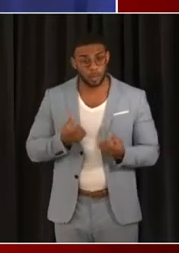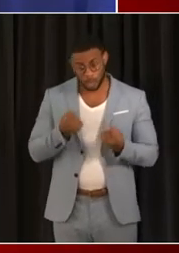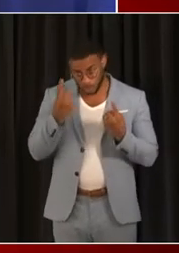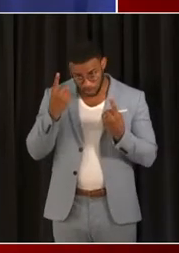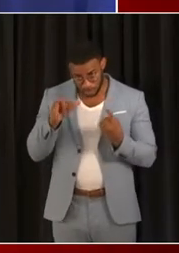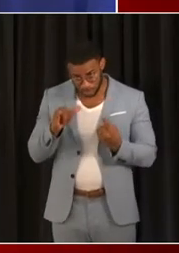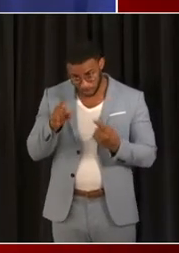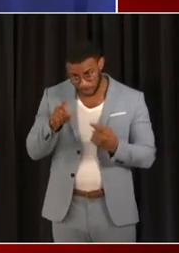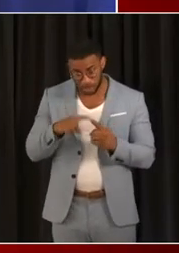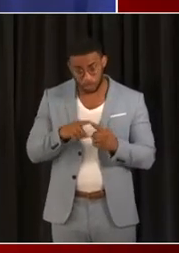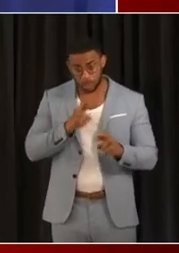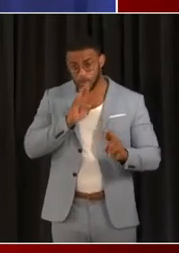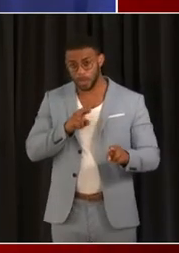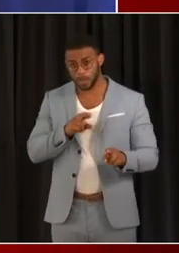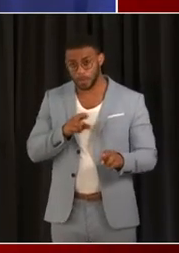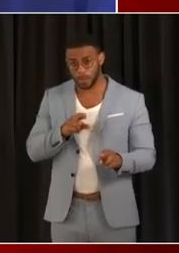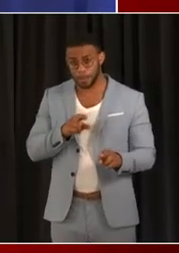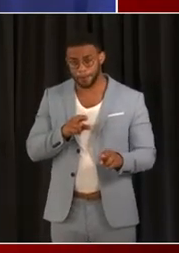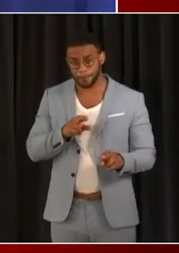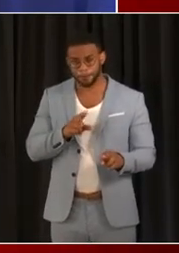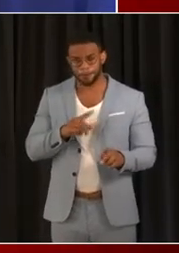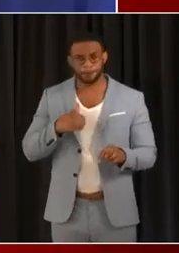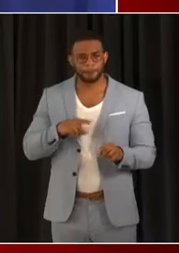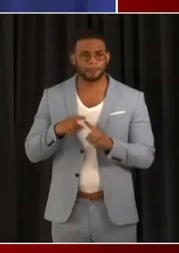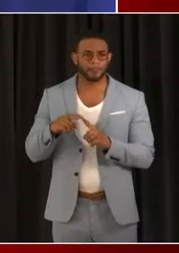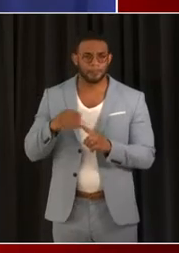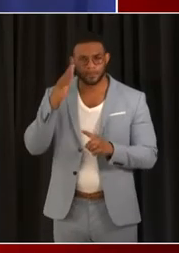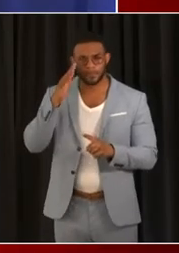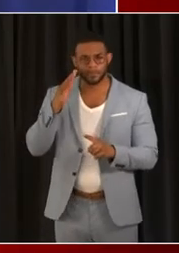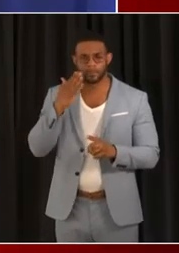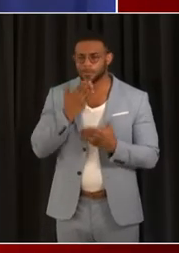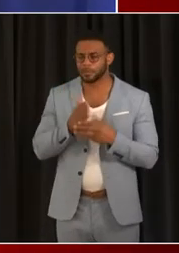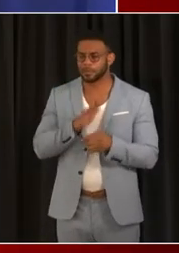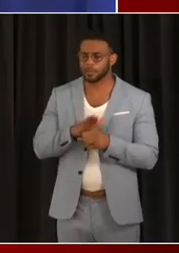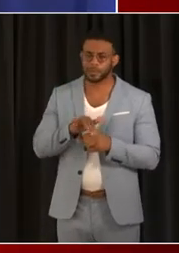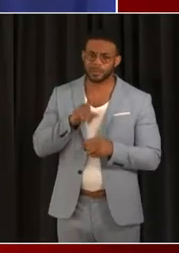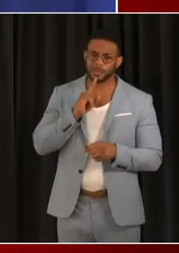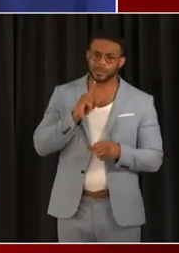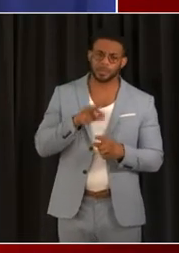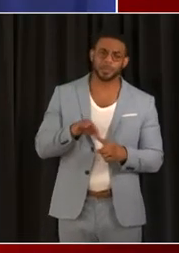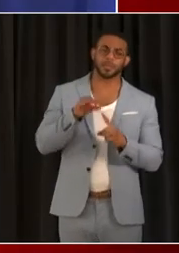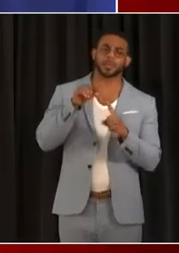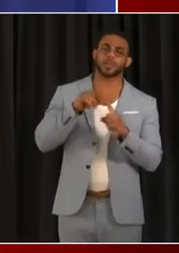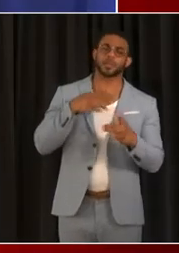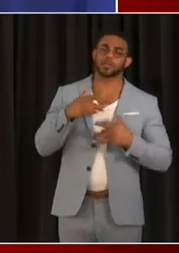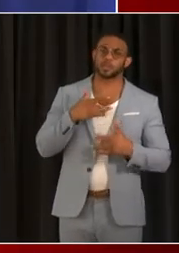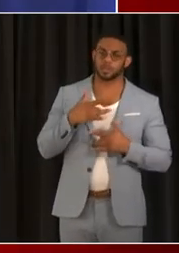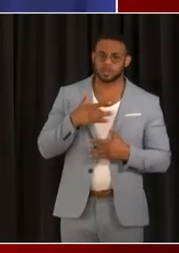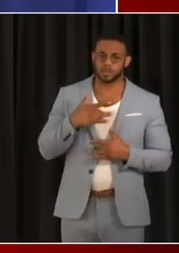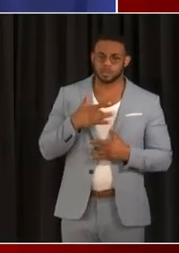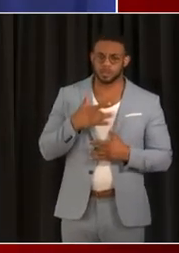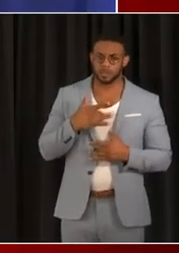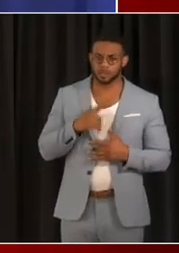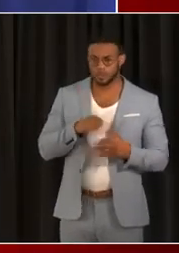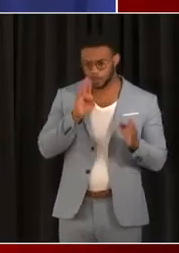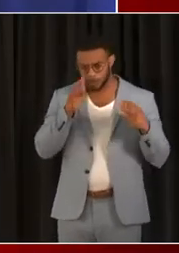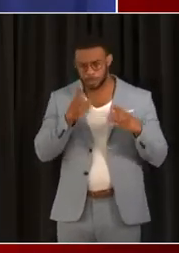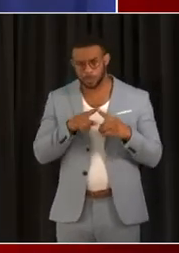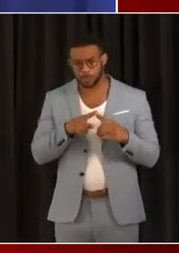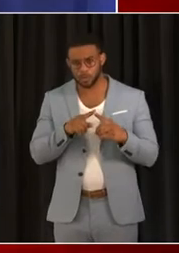we understand the need to respond, but we also know well enough that there is a particular concern to